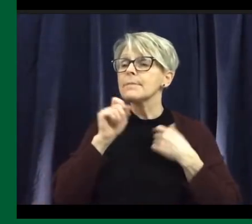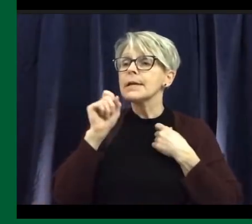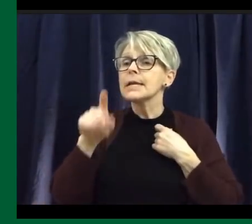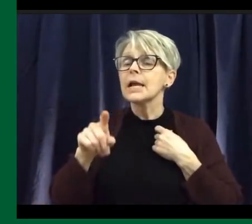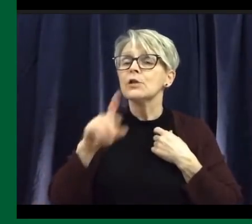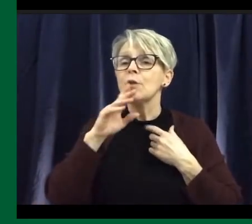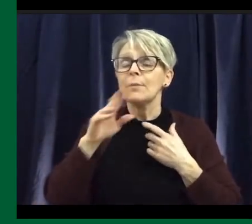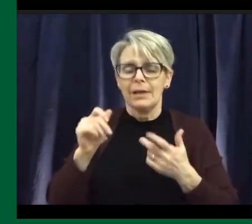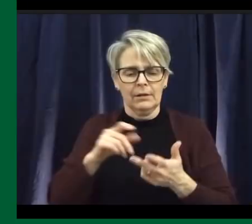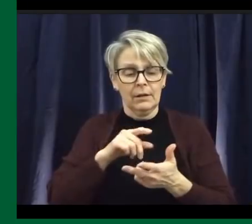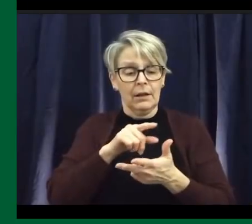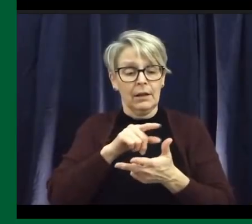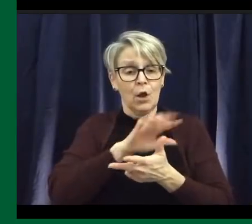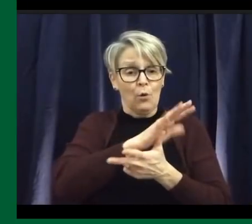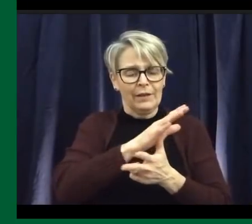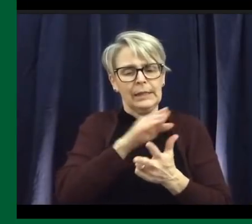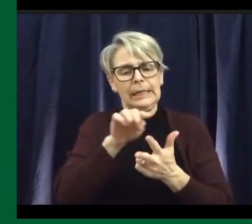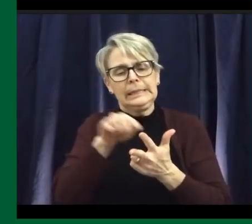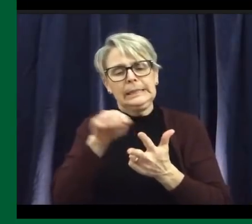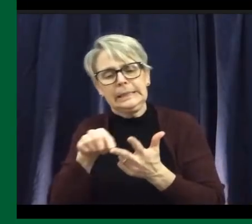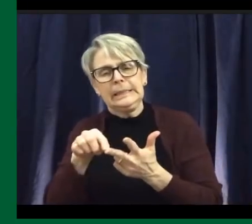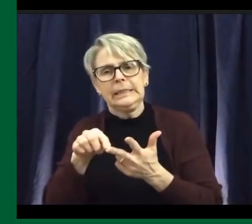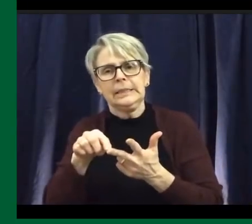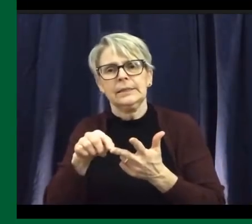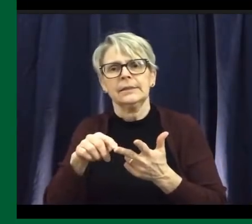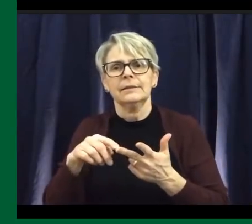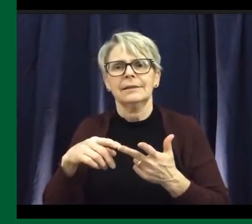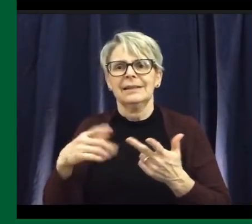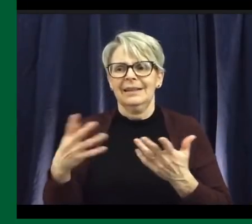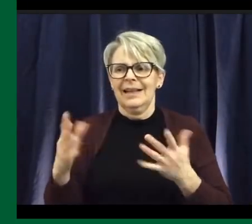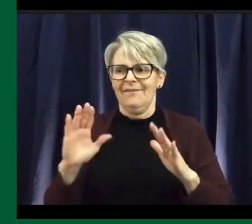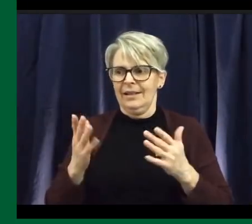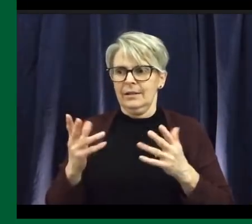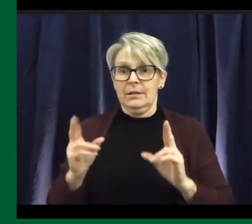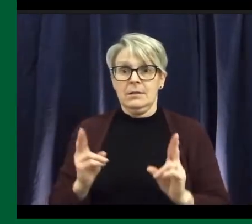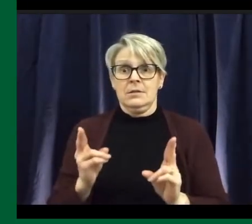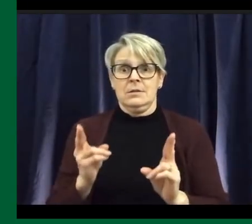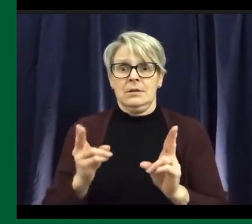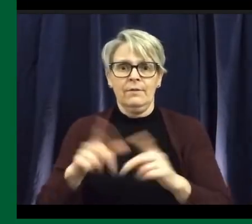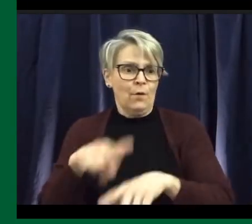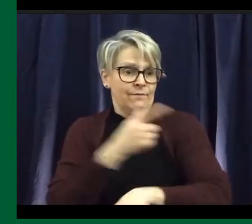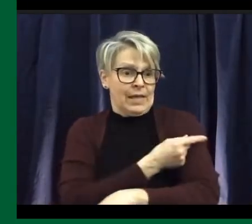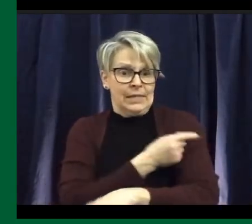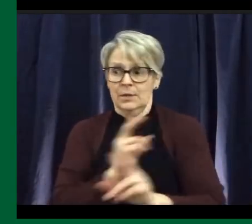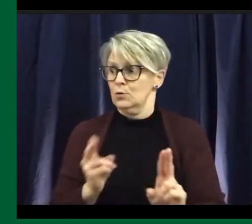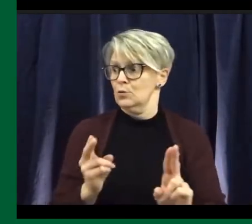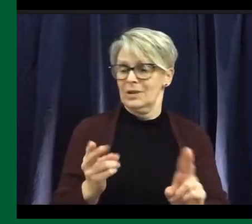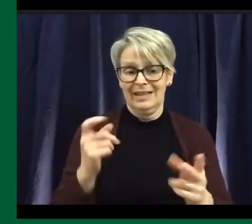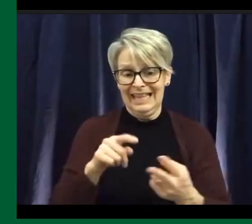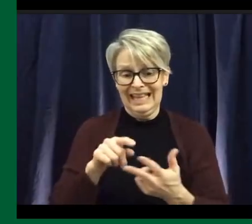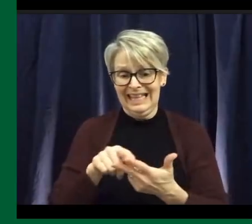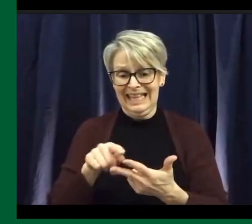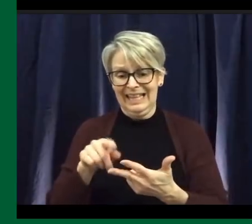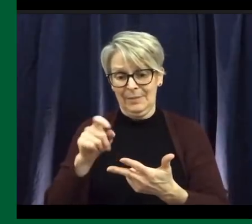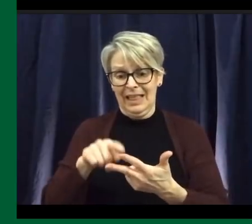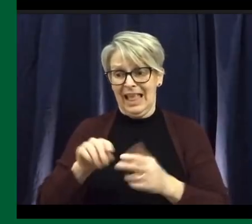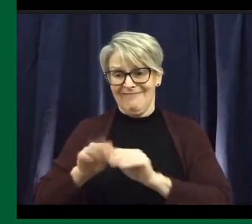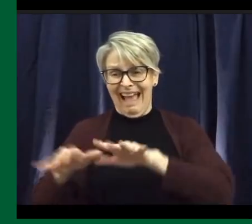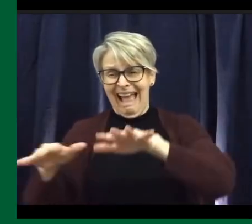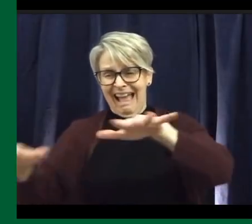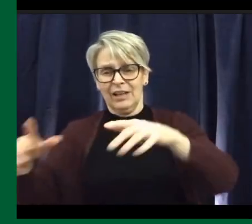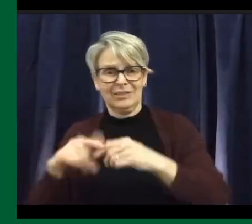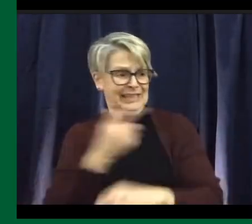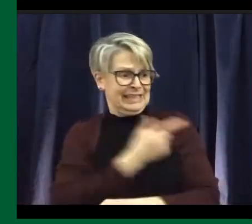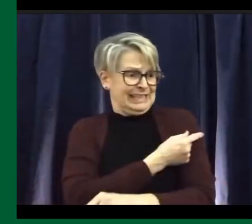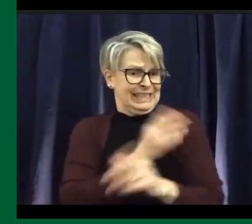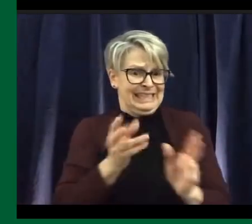too, it kind of seems to be this, I guess, bit of a race between getting everyone vaccinated before these spread dramatically, basically. Do you feel like that's a